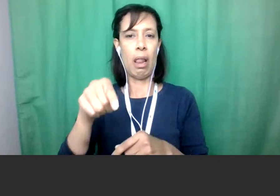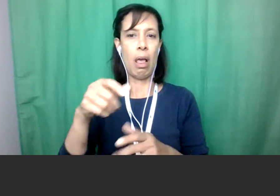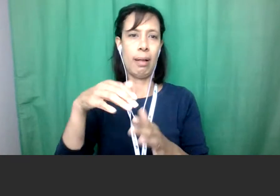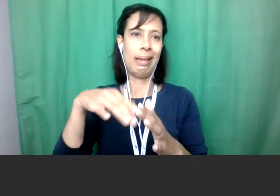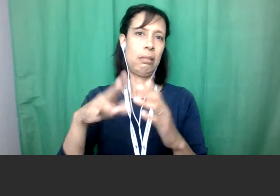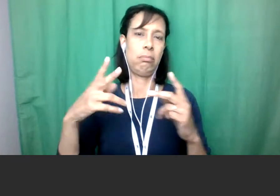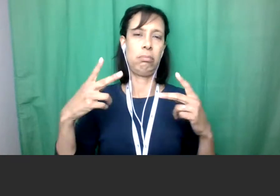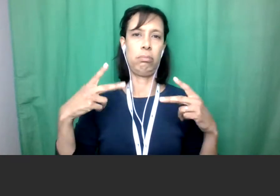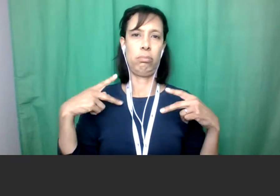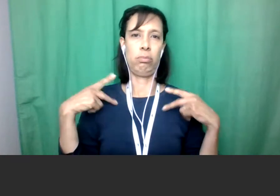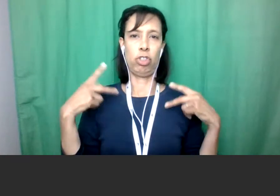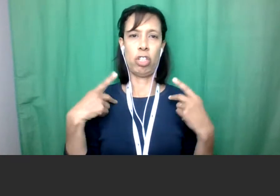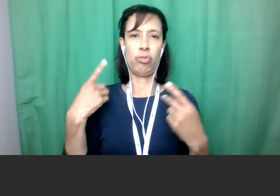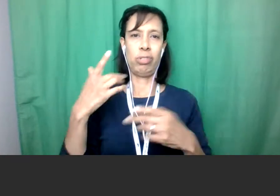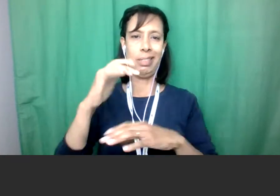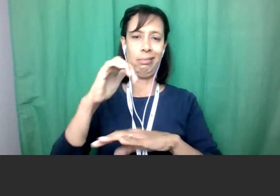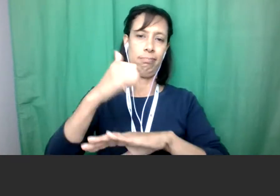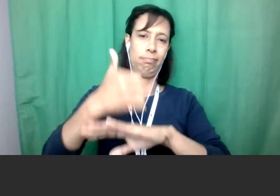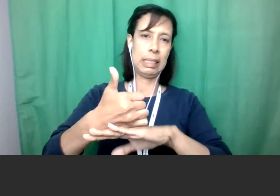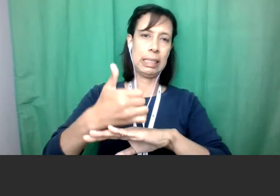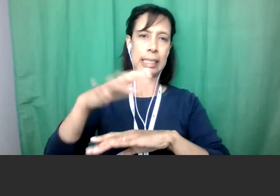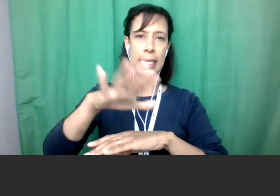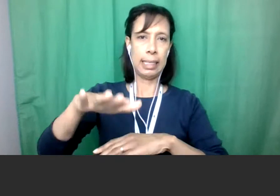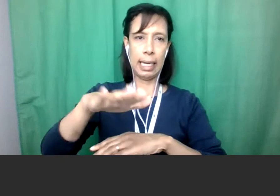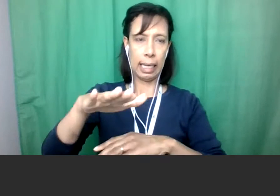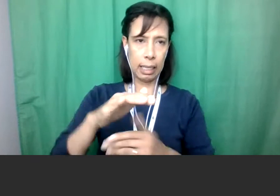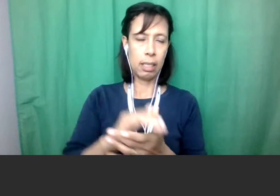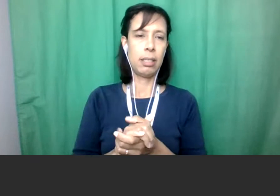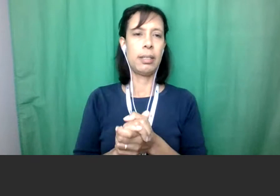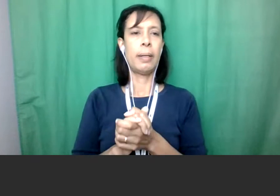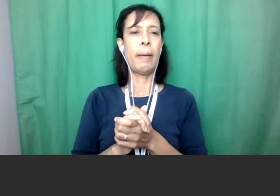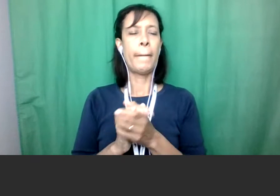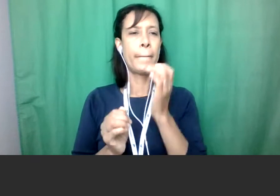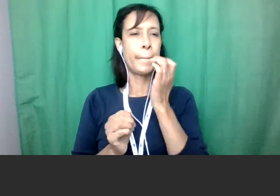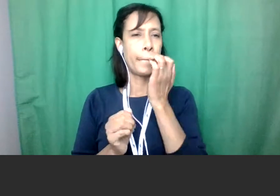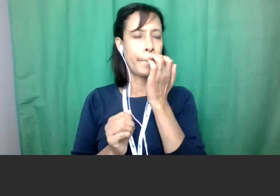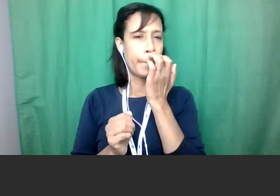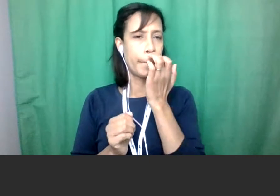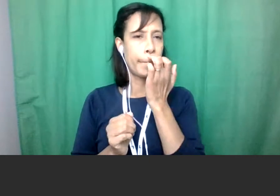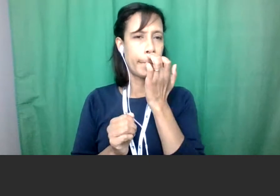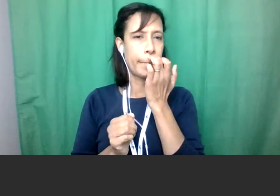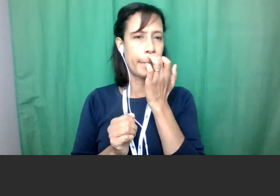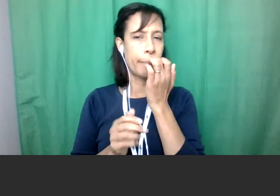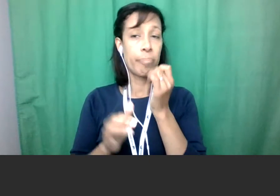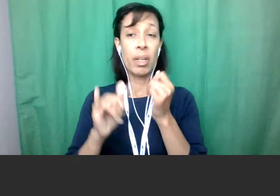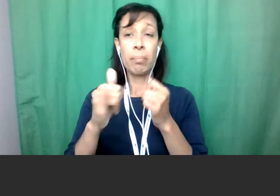years practice, and you would like to